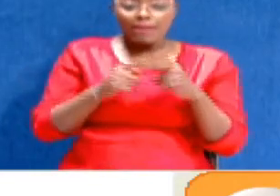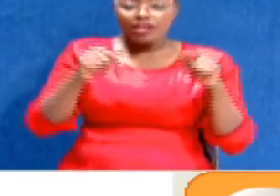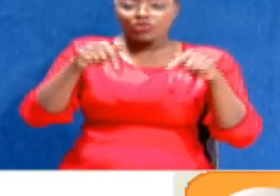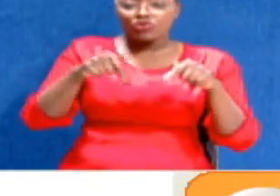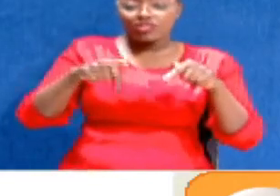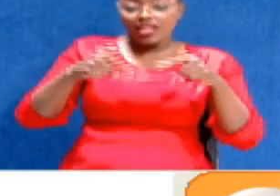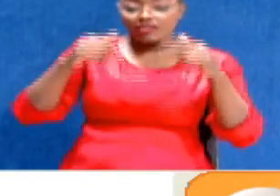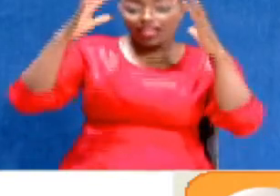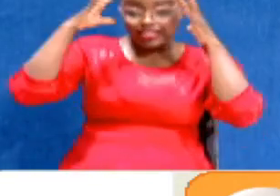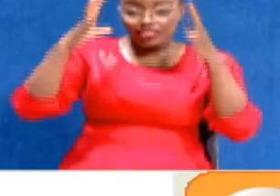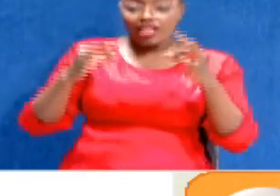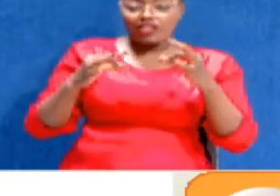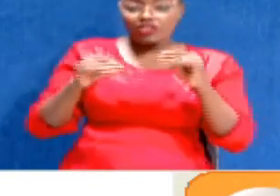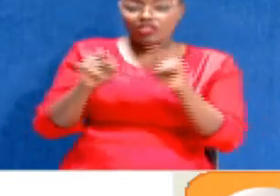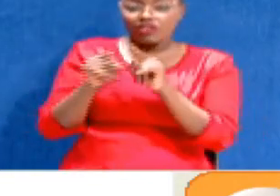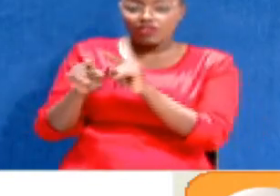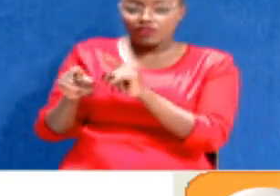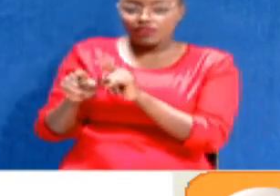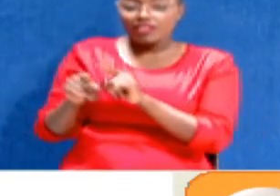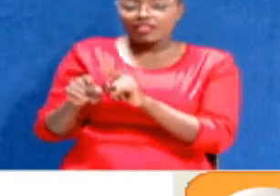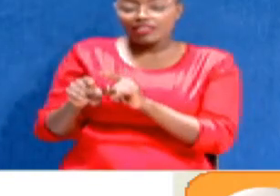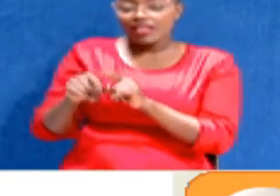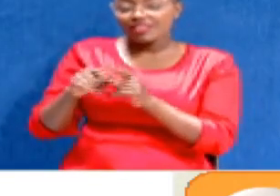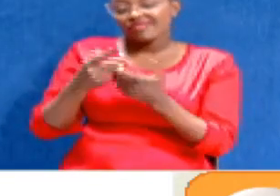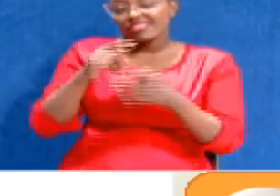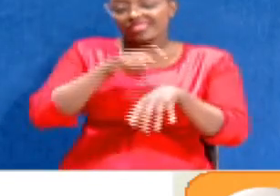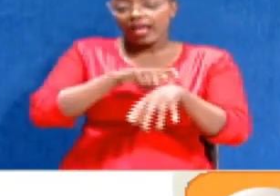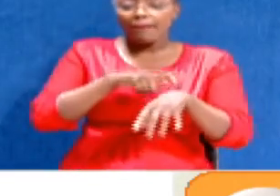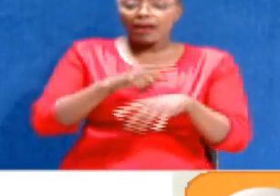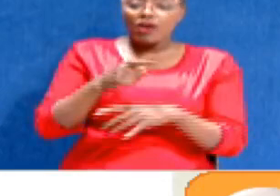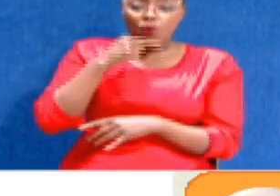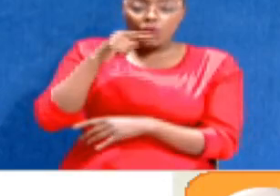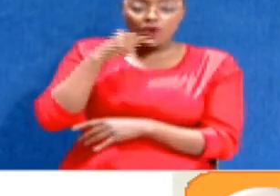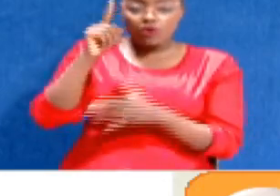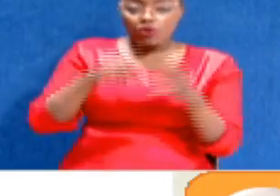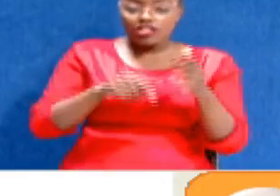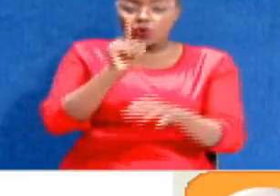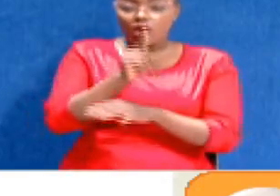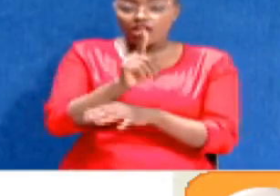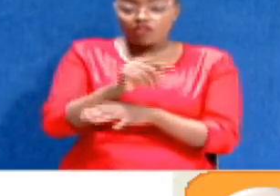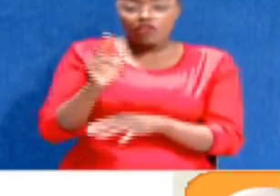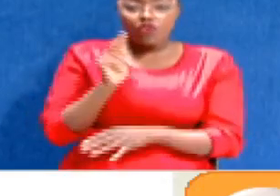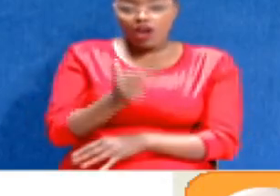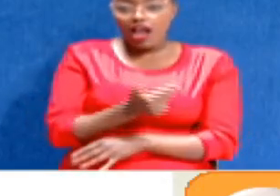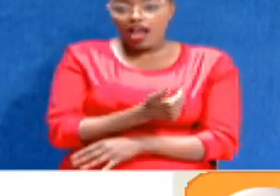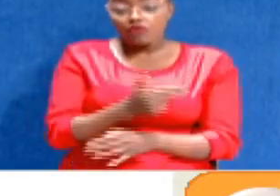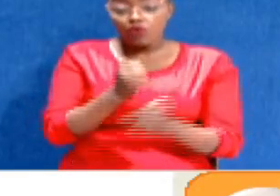I choose to go with that equally timely saying that forewarned is